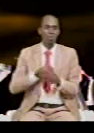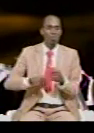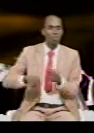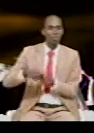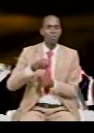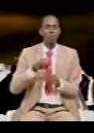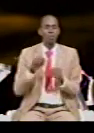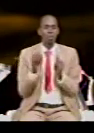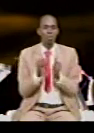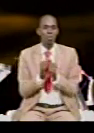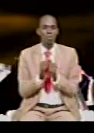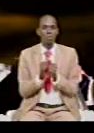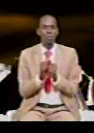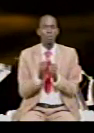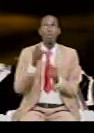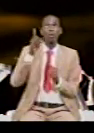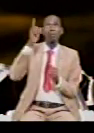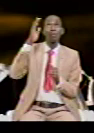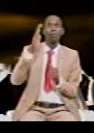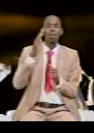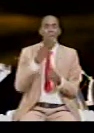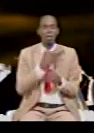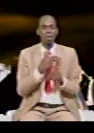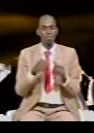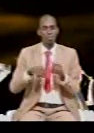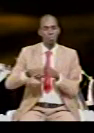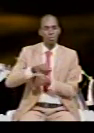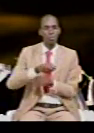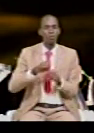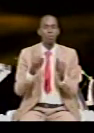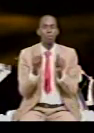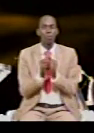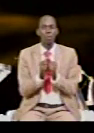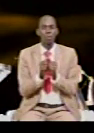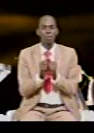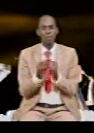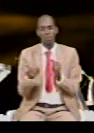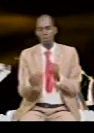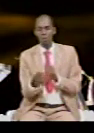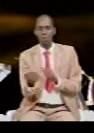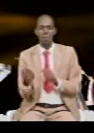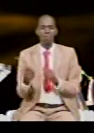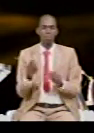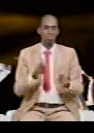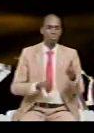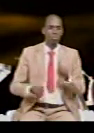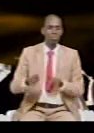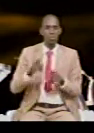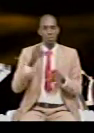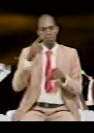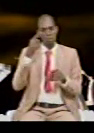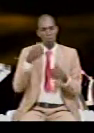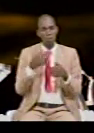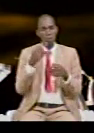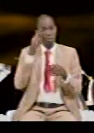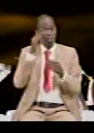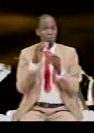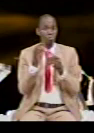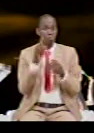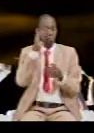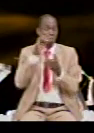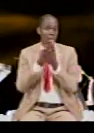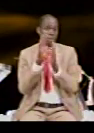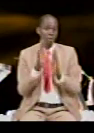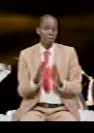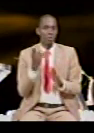Fellowship with God and fellowship with fellow brethren. In 1 John chapter